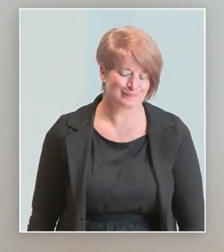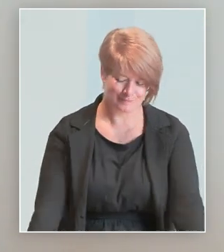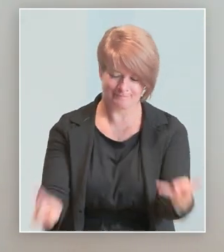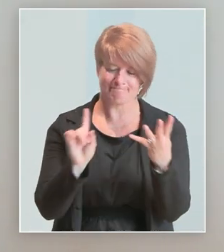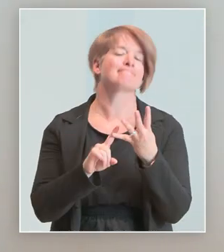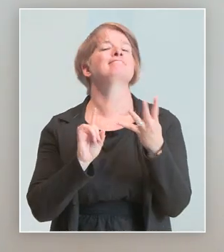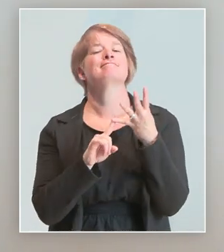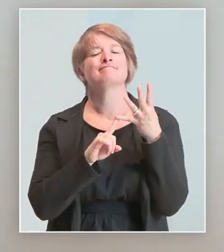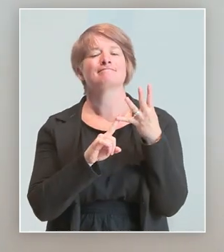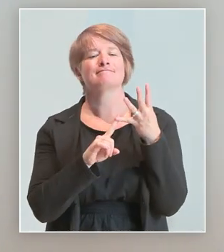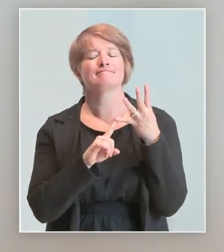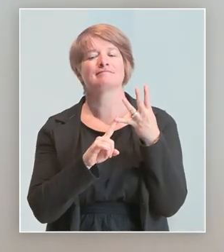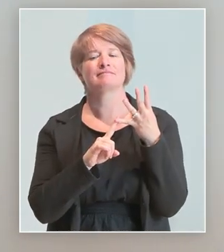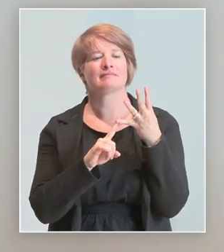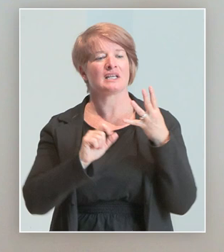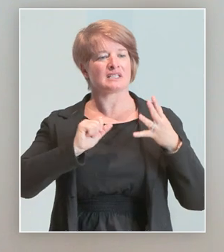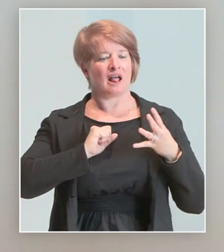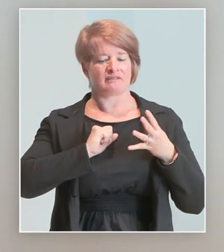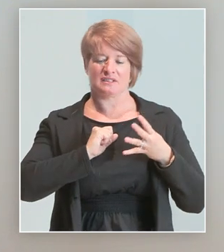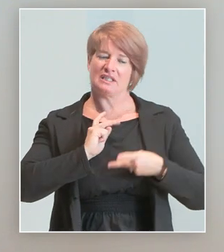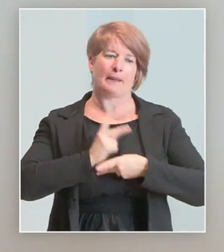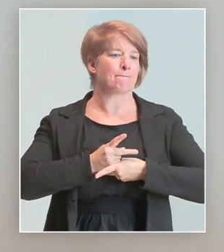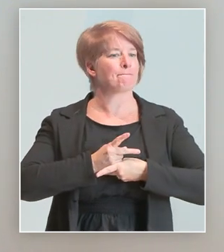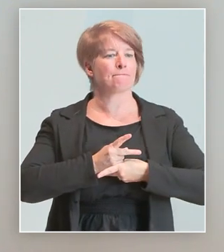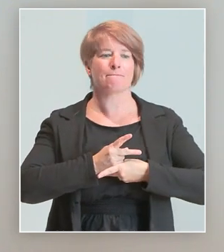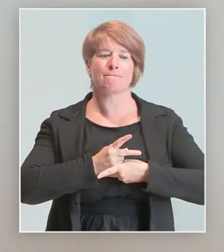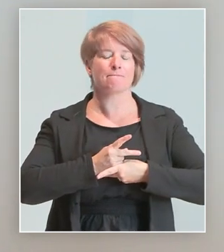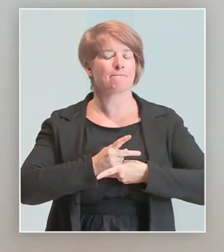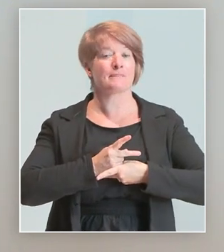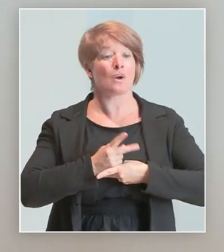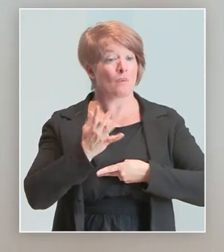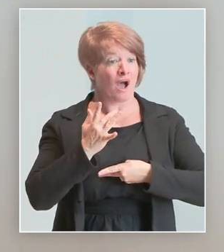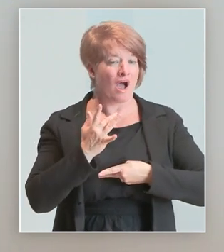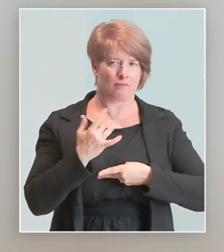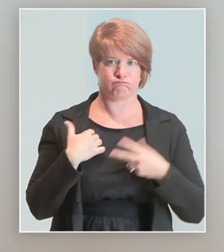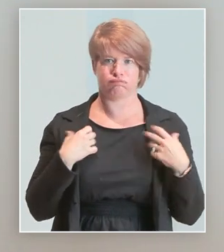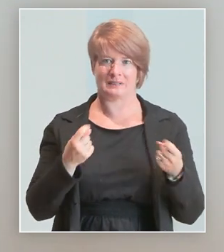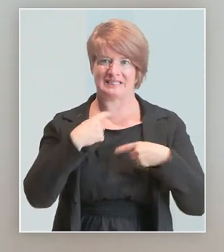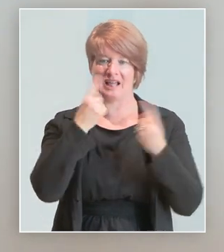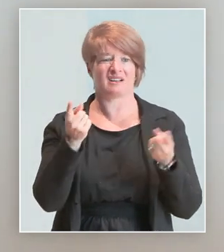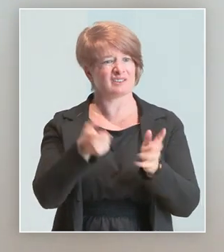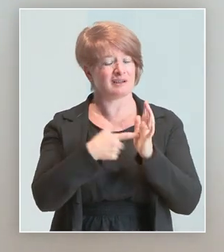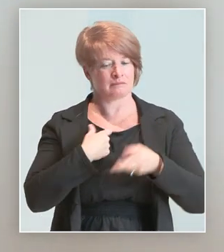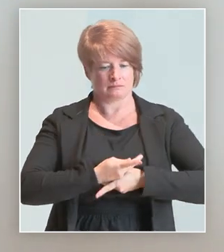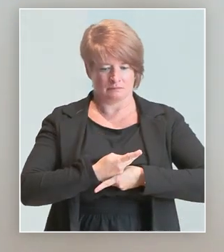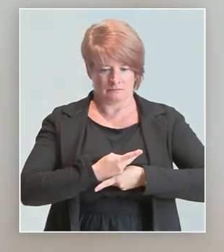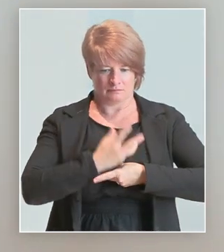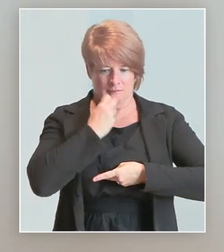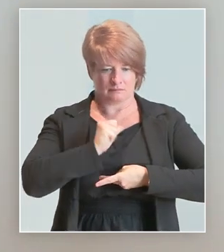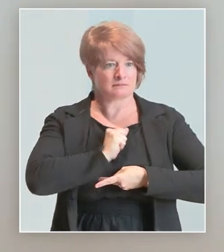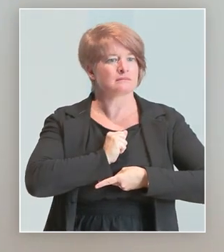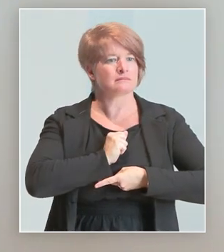Four, keep the self intact, because audacity for telling will demand it. I needed to